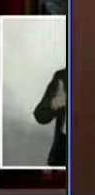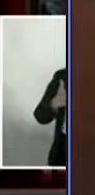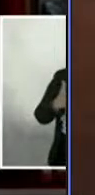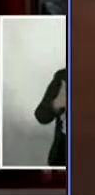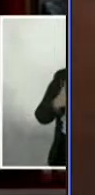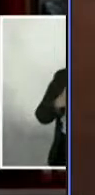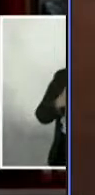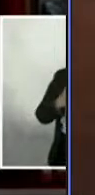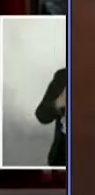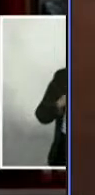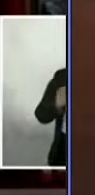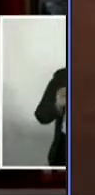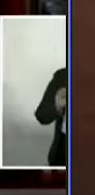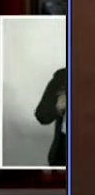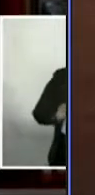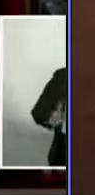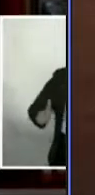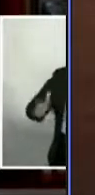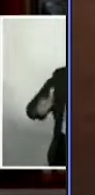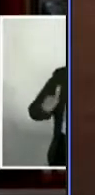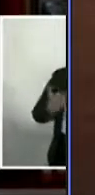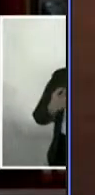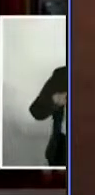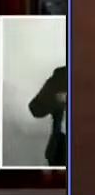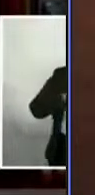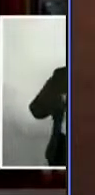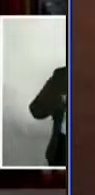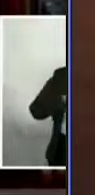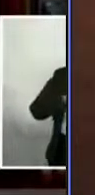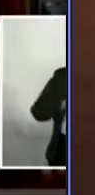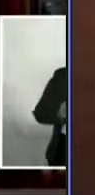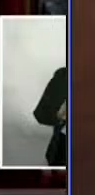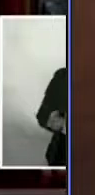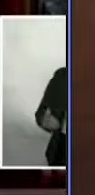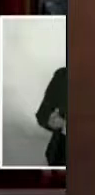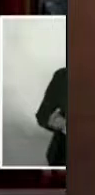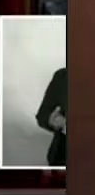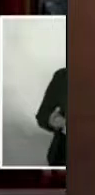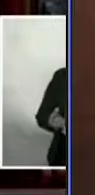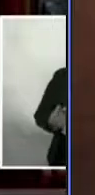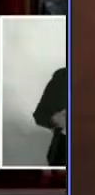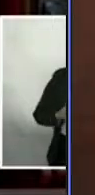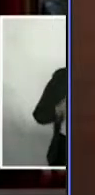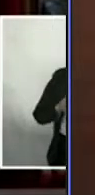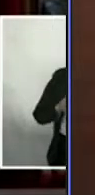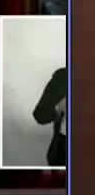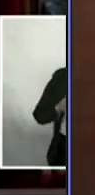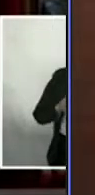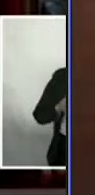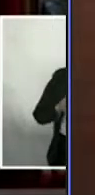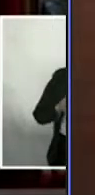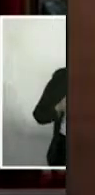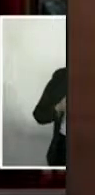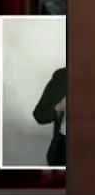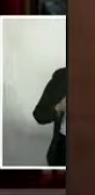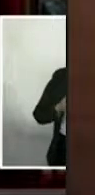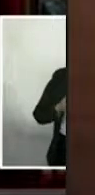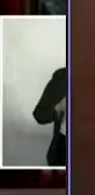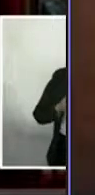in unison. Let our actions speak. KwaZulu-Natal is rising. I thank you, Honorable